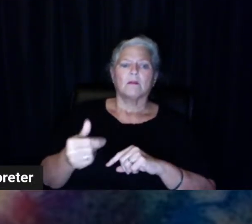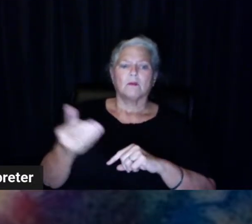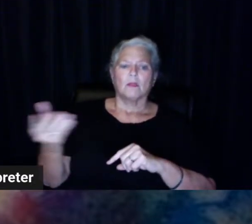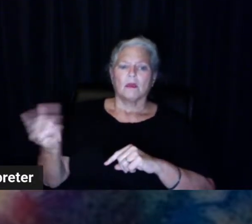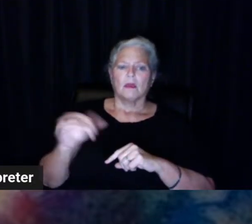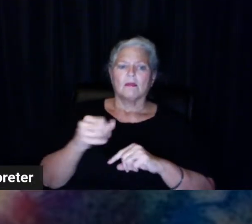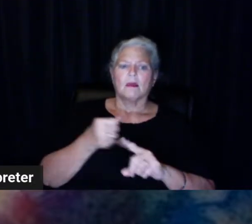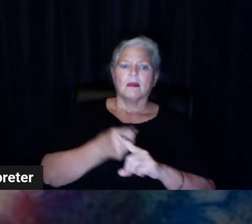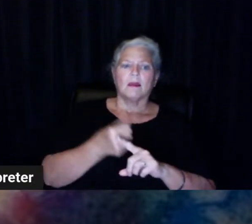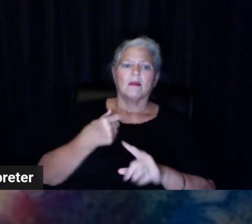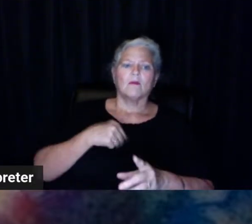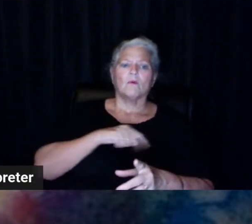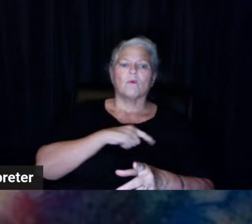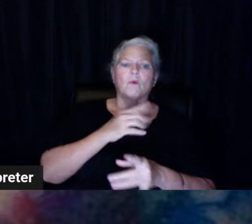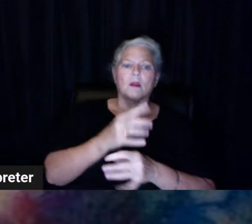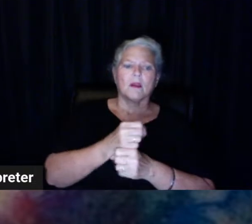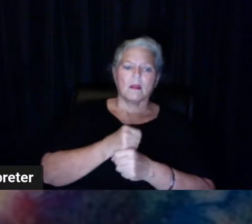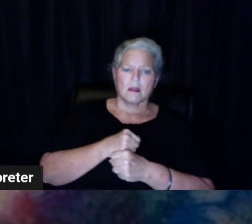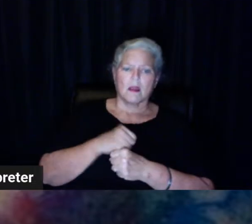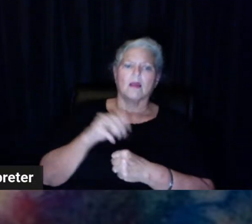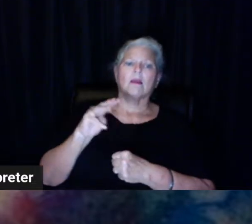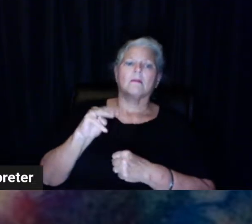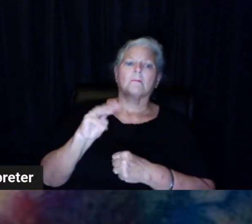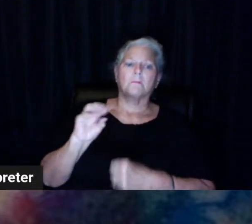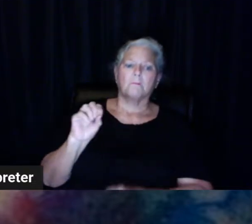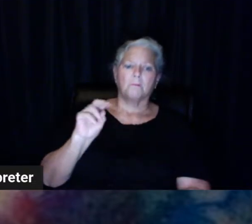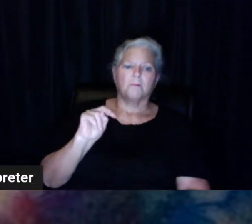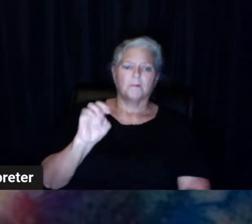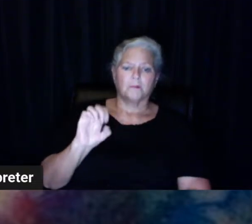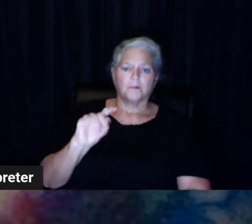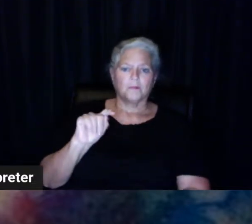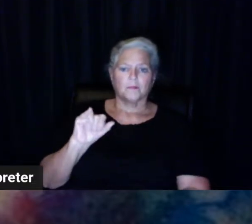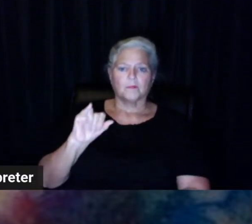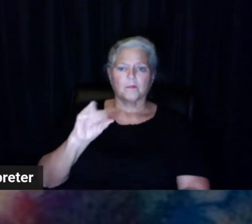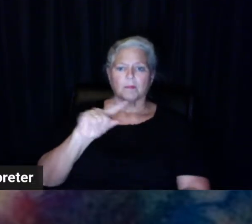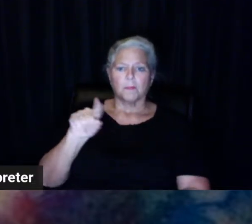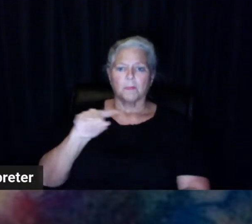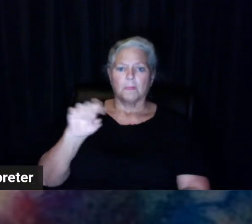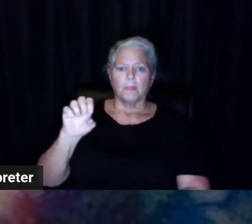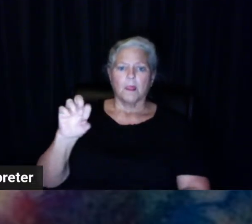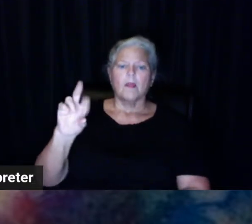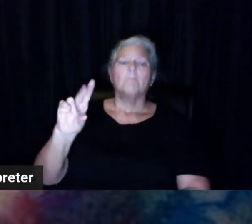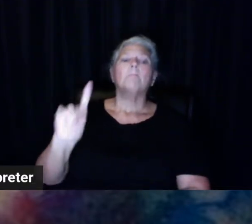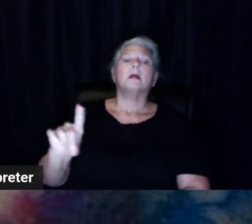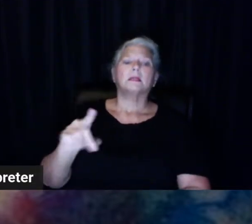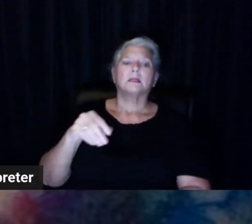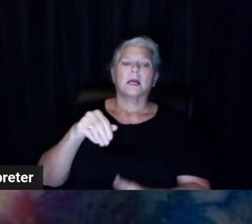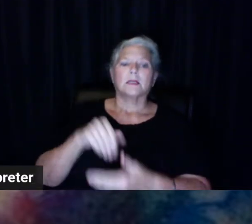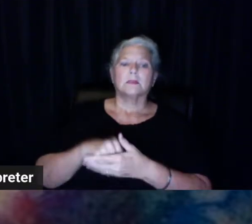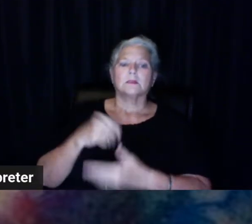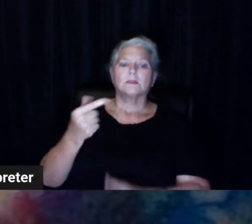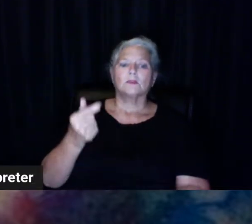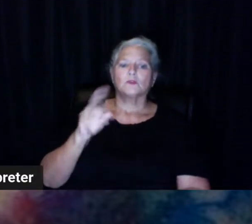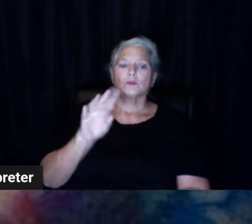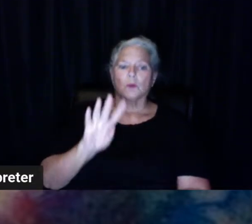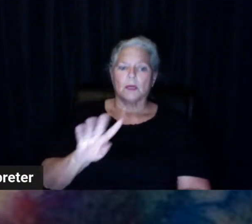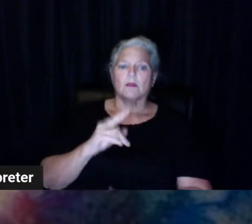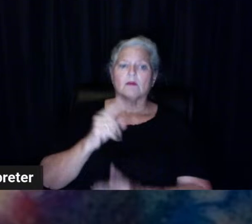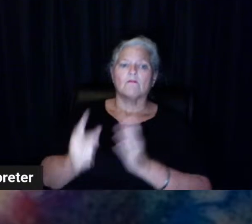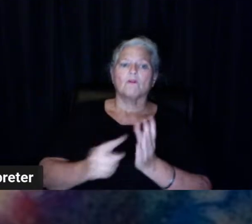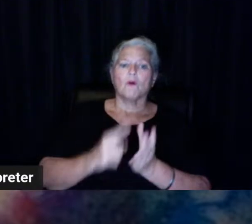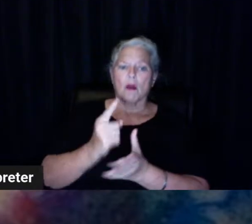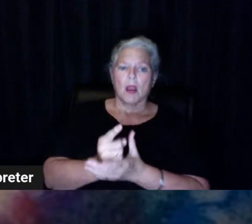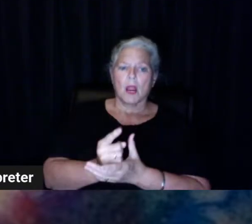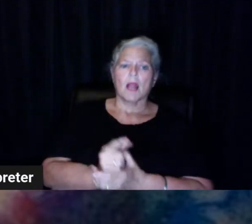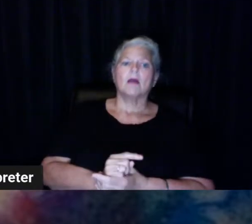we got monetized in 24 hours after hitting the requirements of 4,000 view